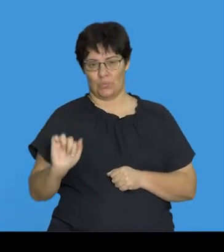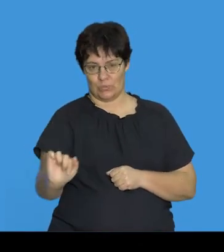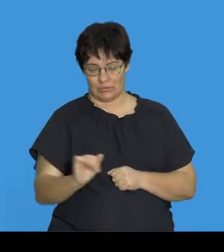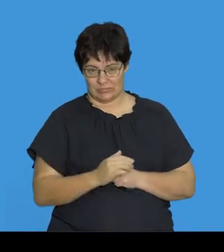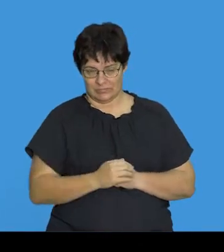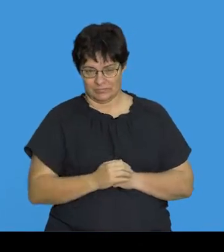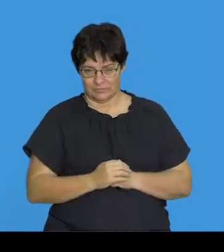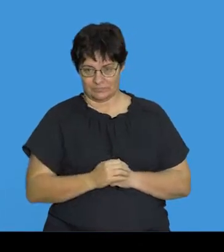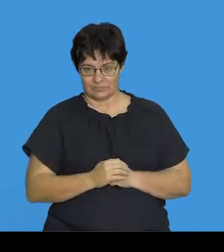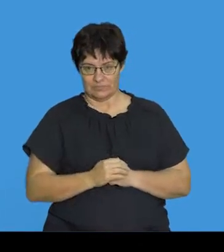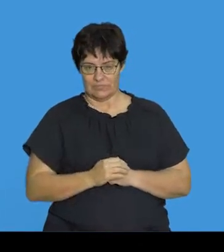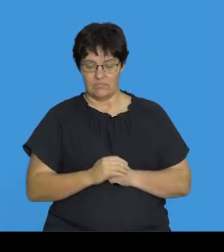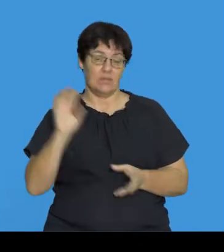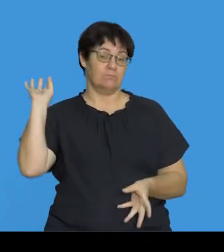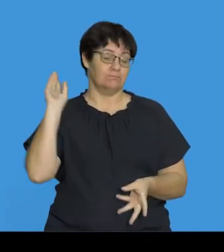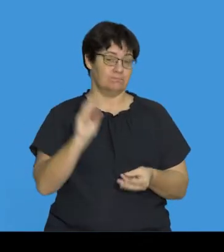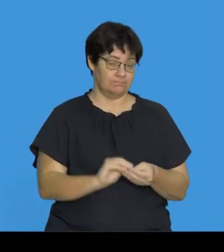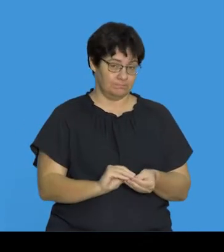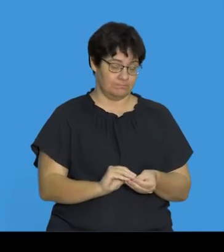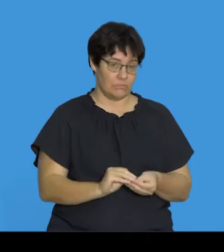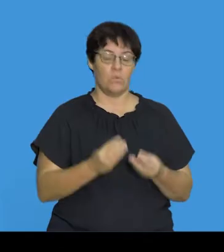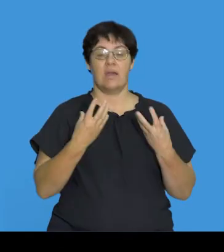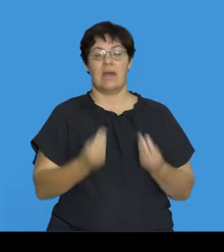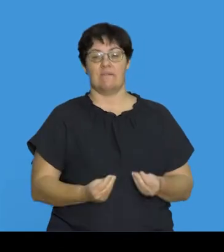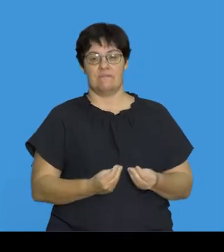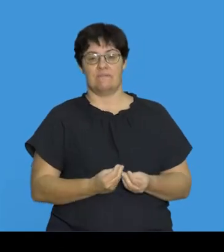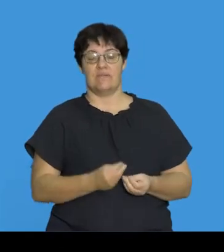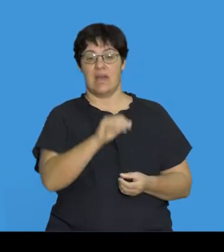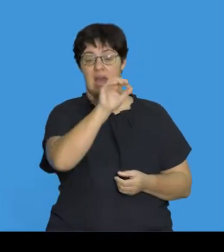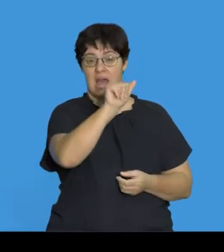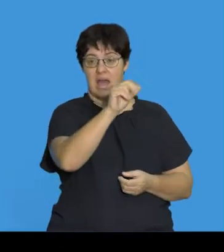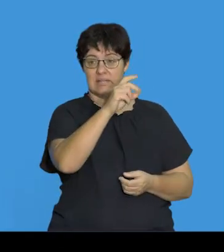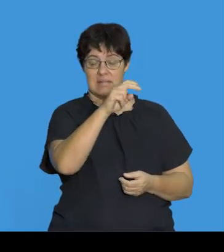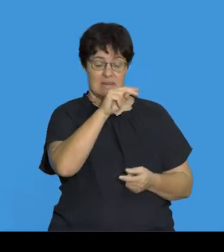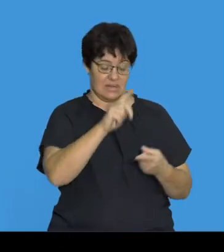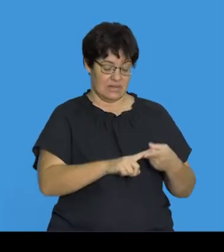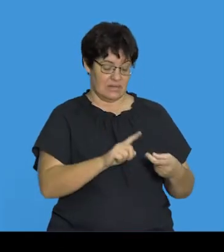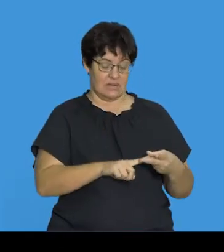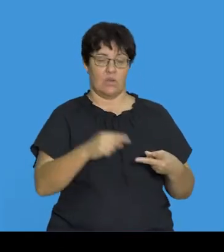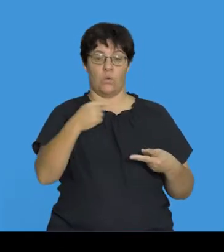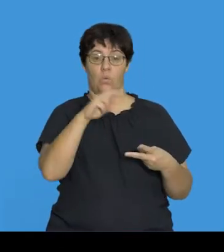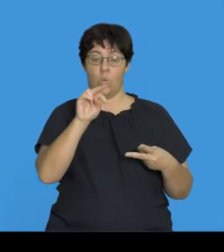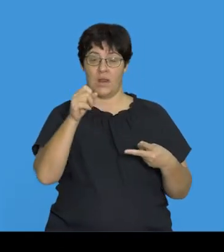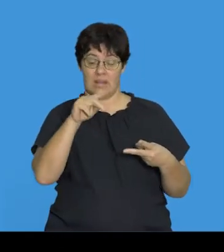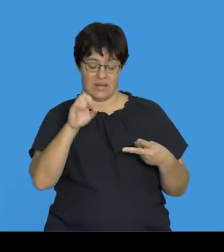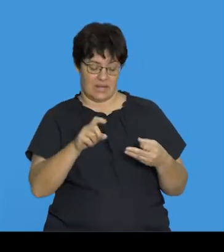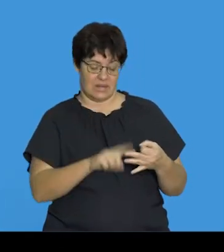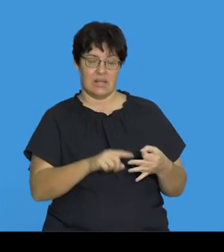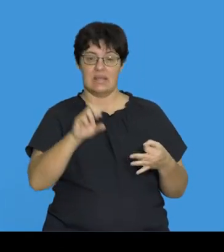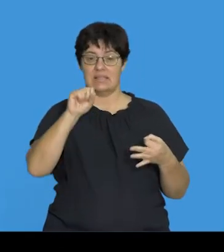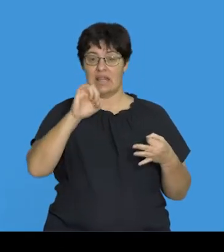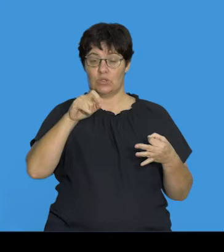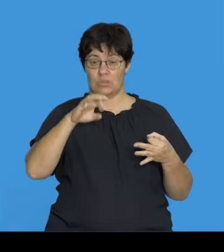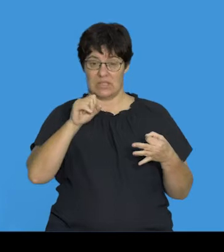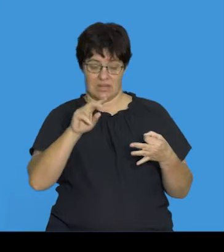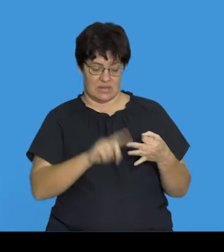U. So to recap, we've got adenine, we've got guanine,